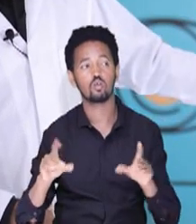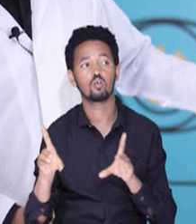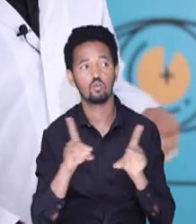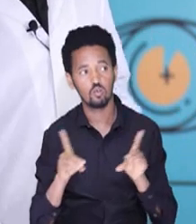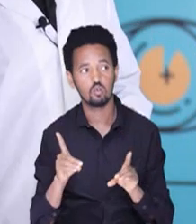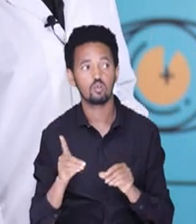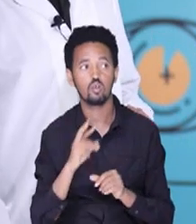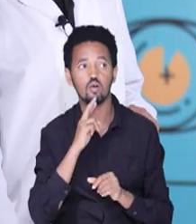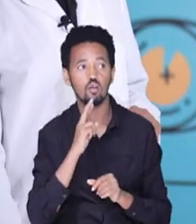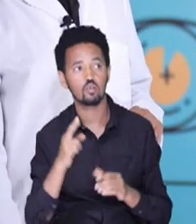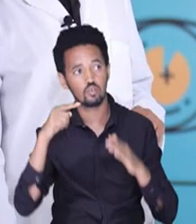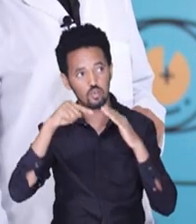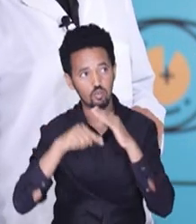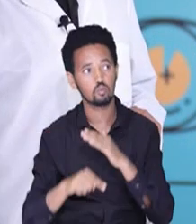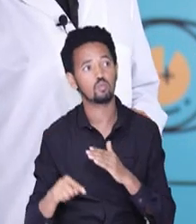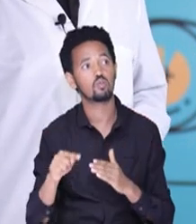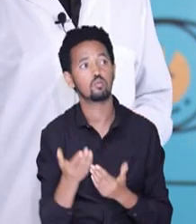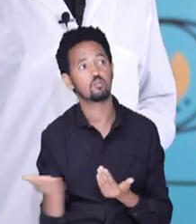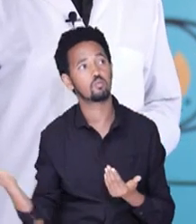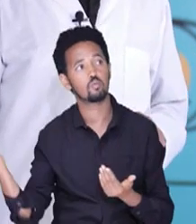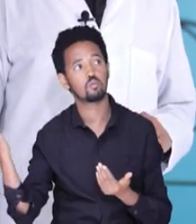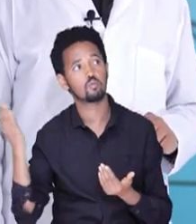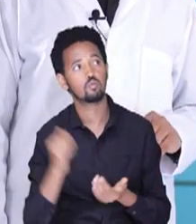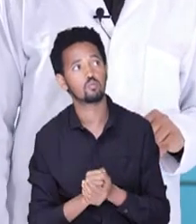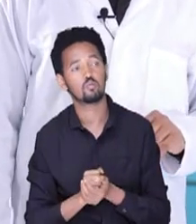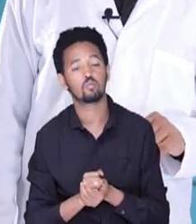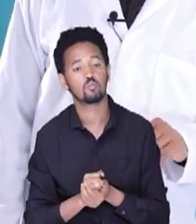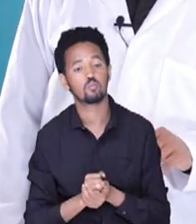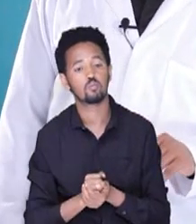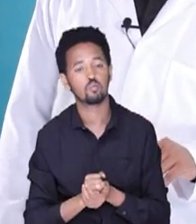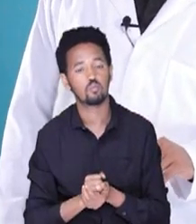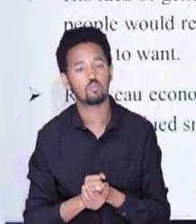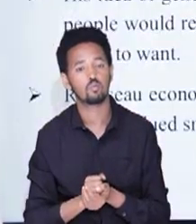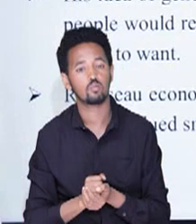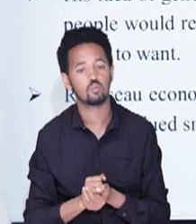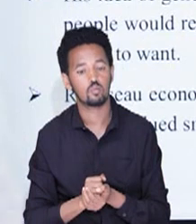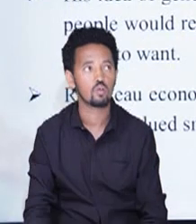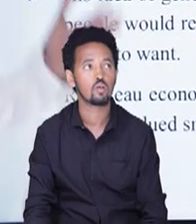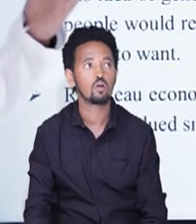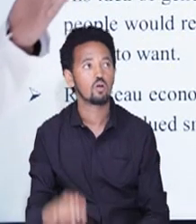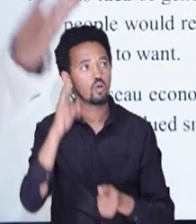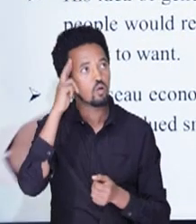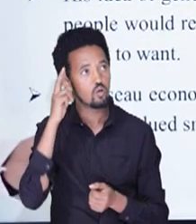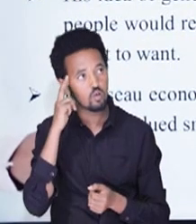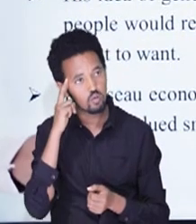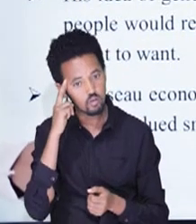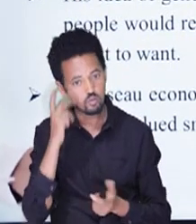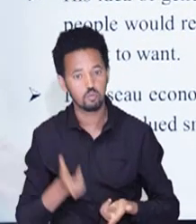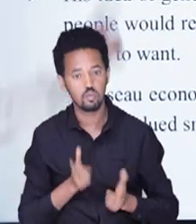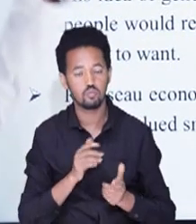rulers are despotism. The last one, about the argument of Rousseau.